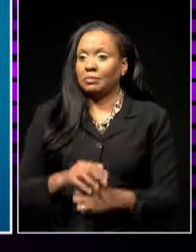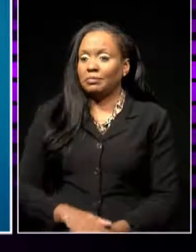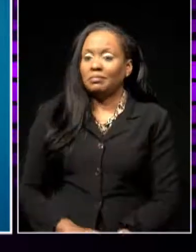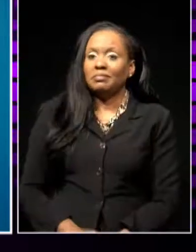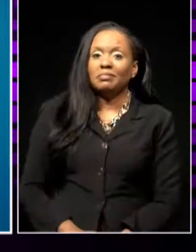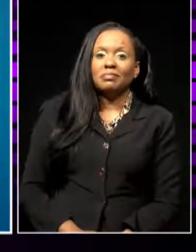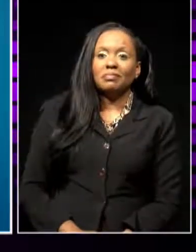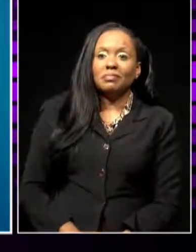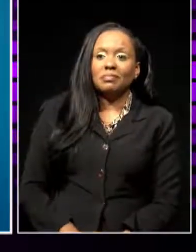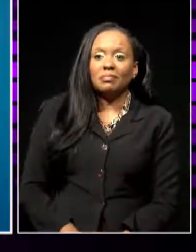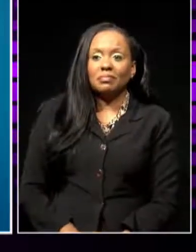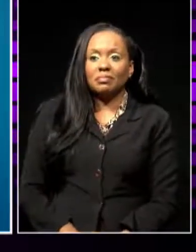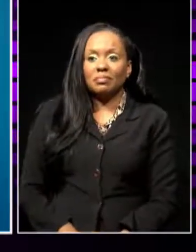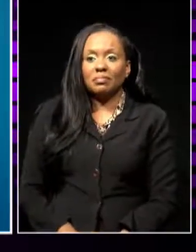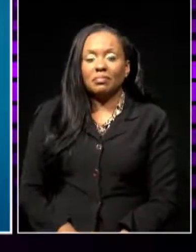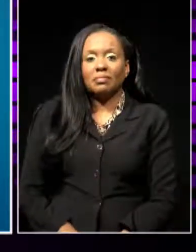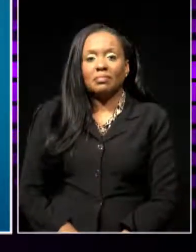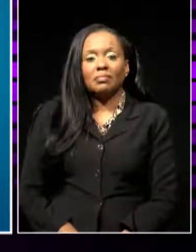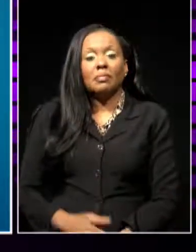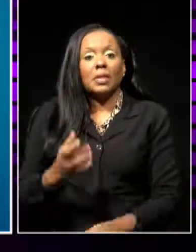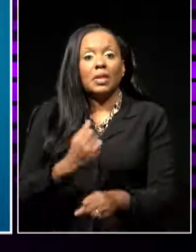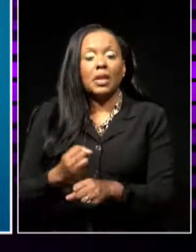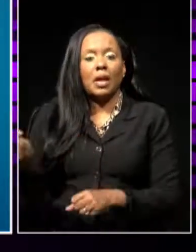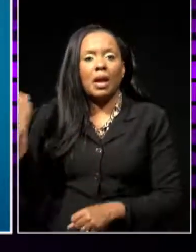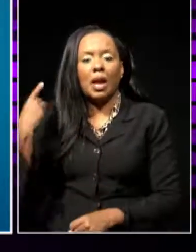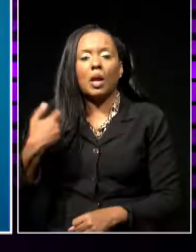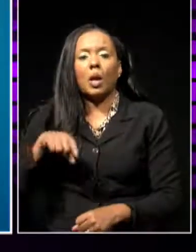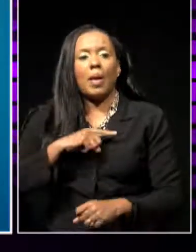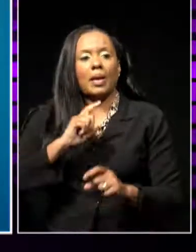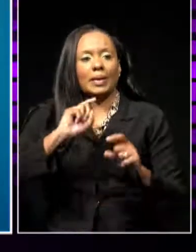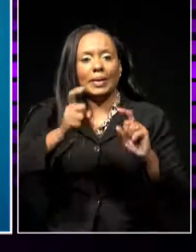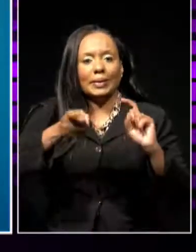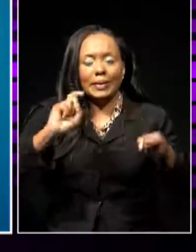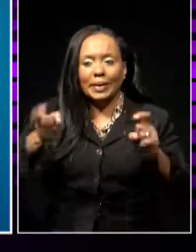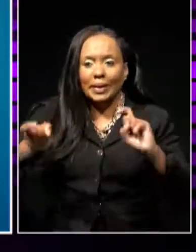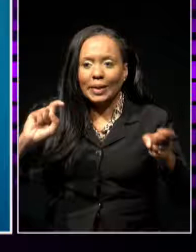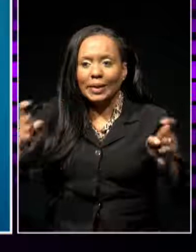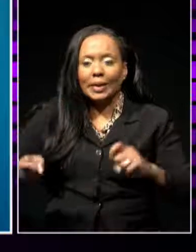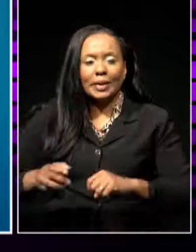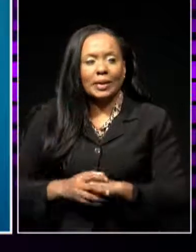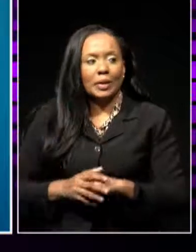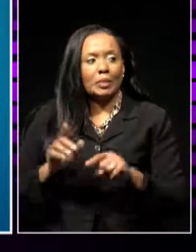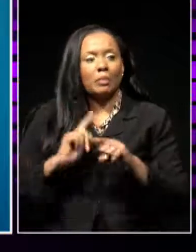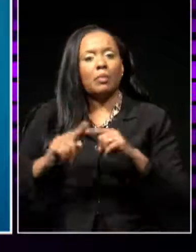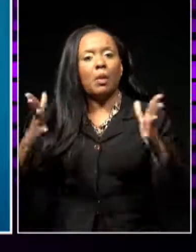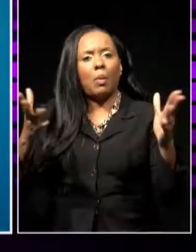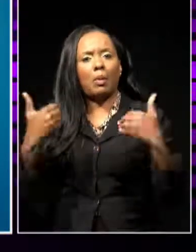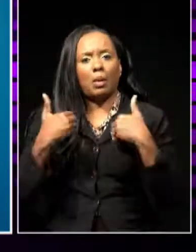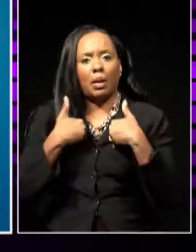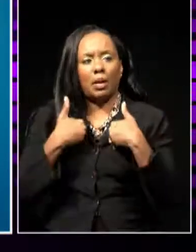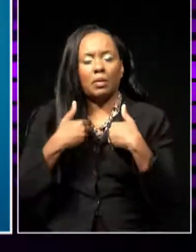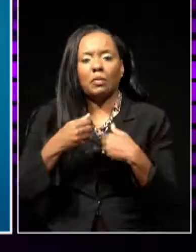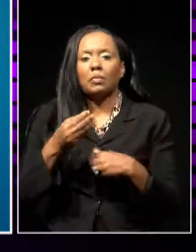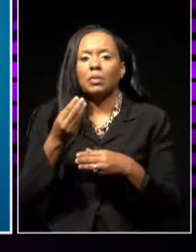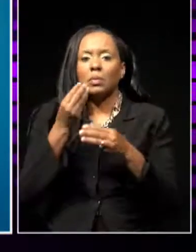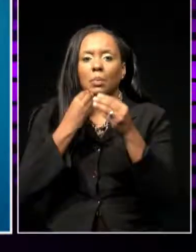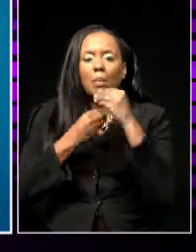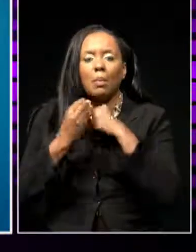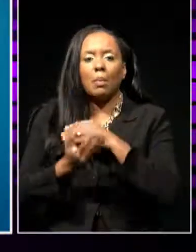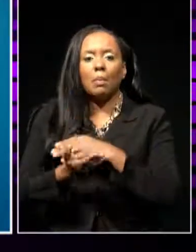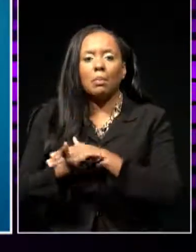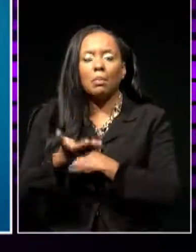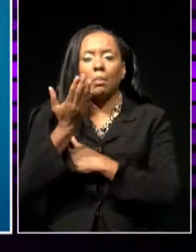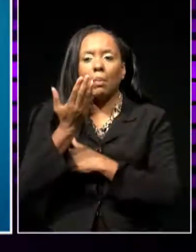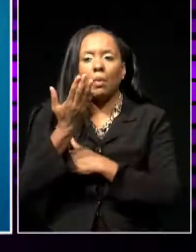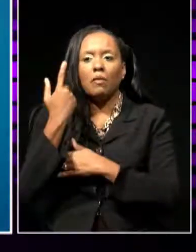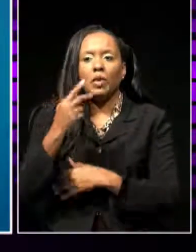want to stress that we had many giveaways. And today our giveaway is breakfast for two at the Pure Ocean